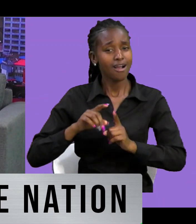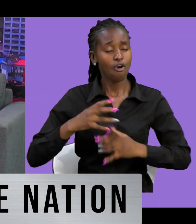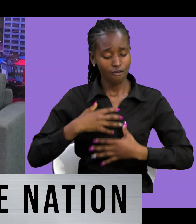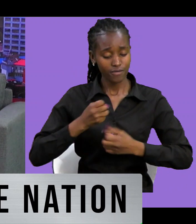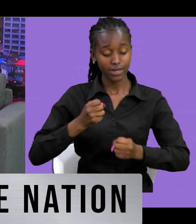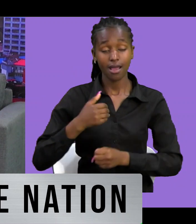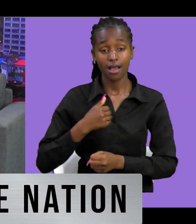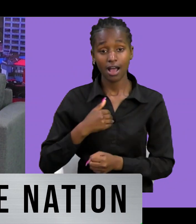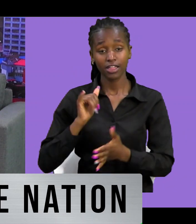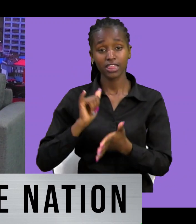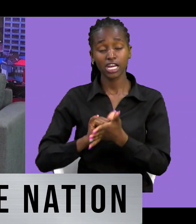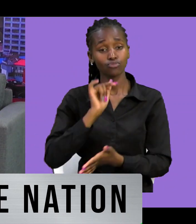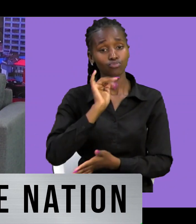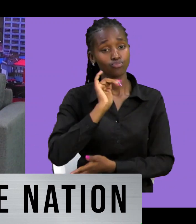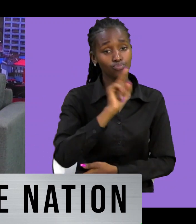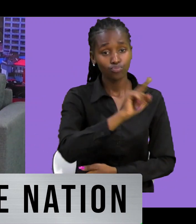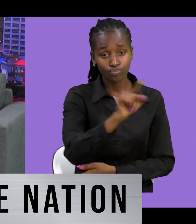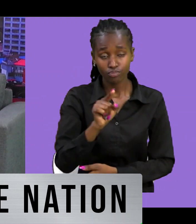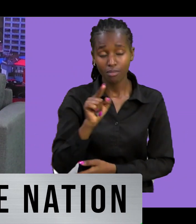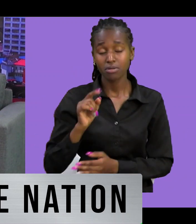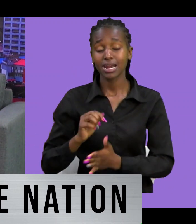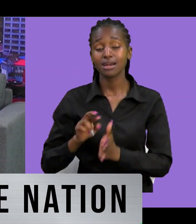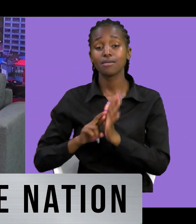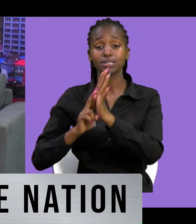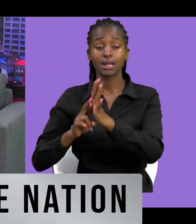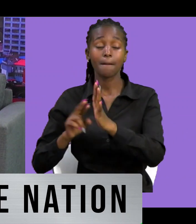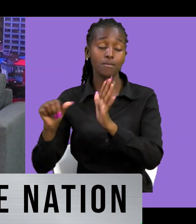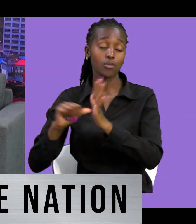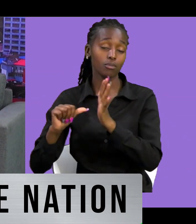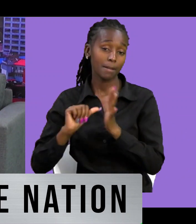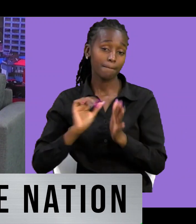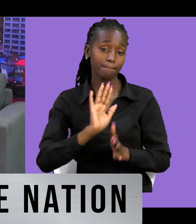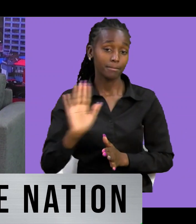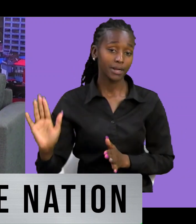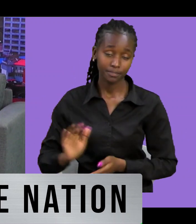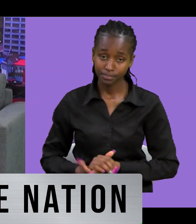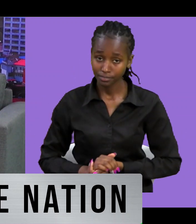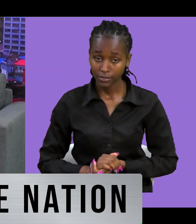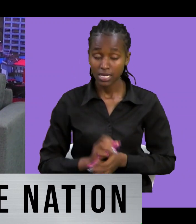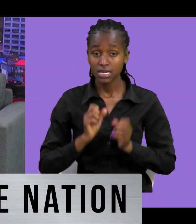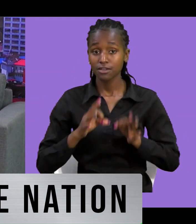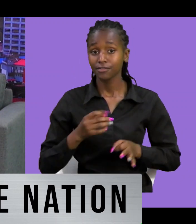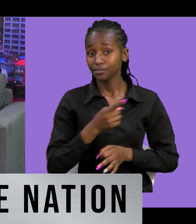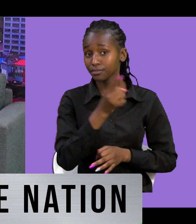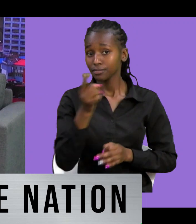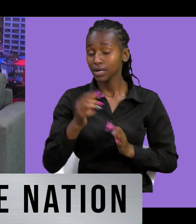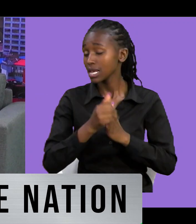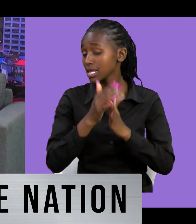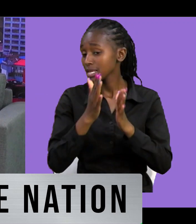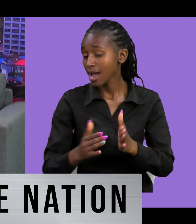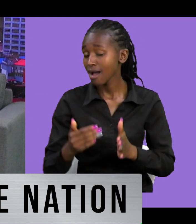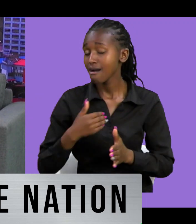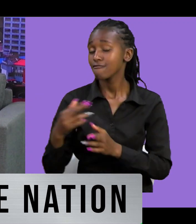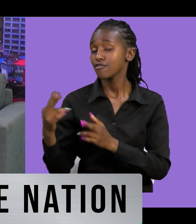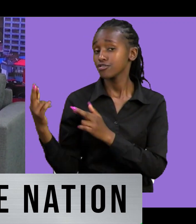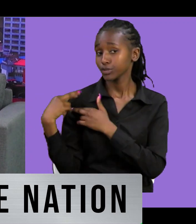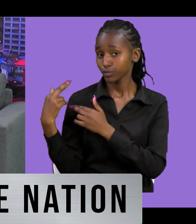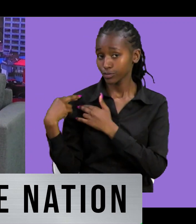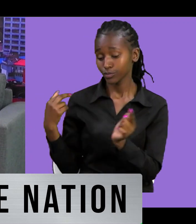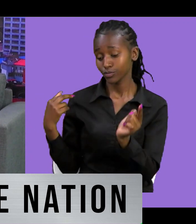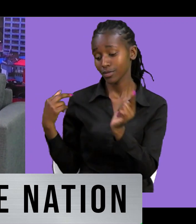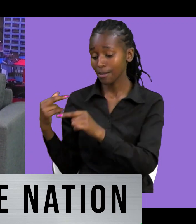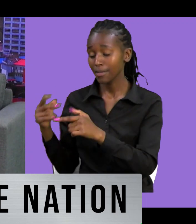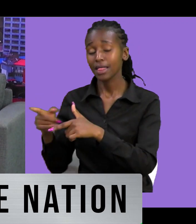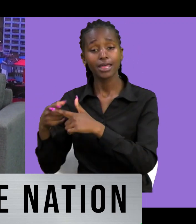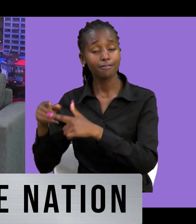could represent their pleas and their cries. Right. So that's the best thing as a leader you can do. And I'm